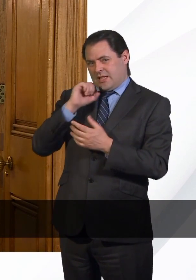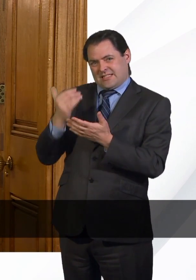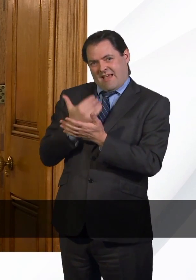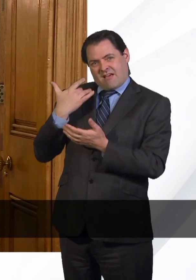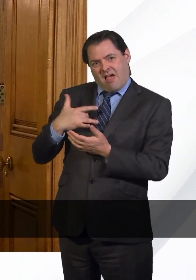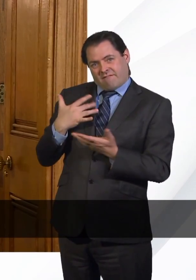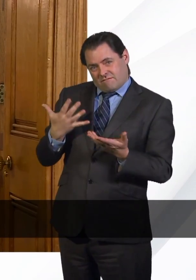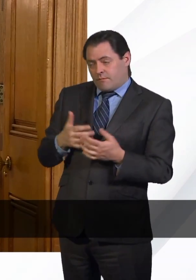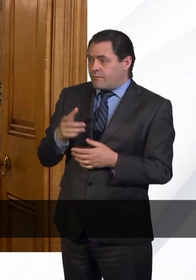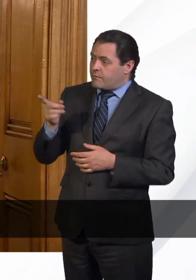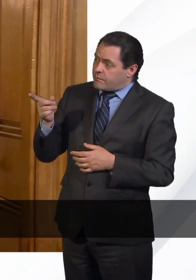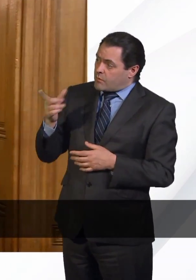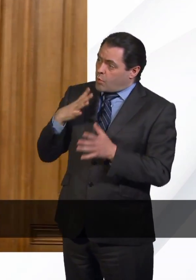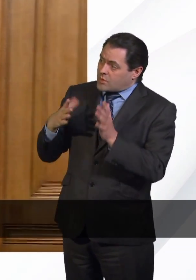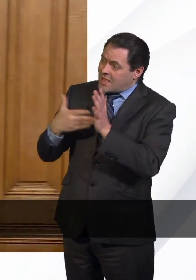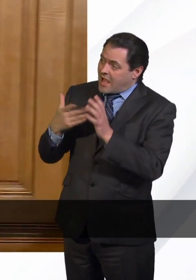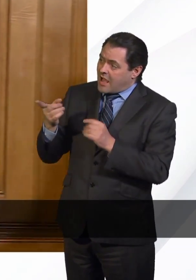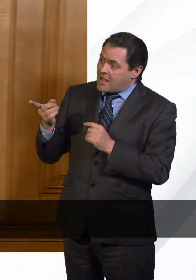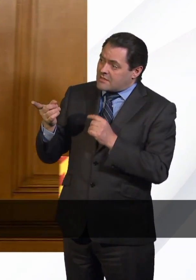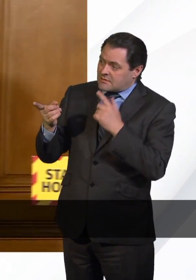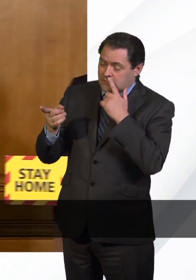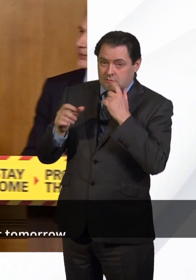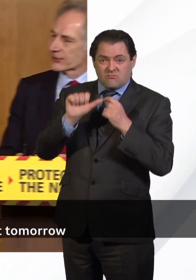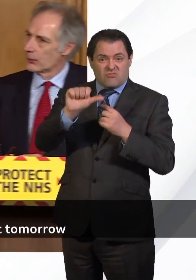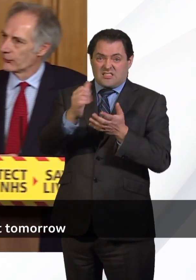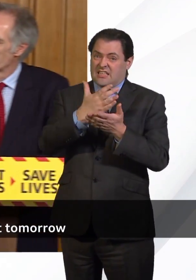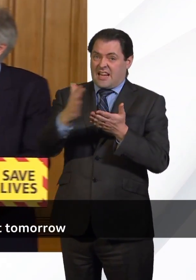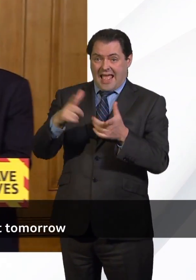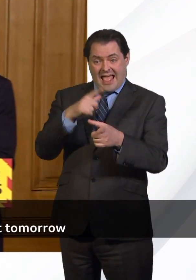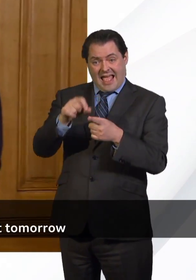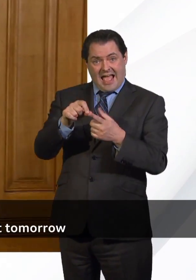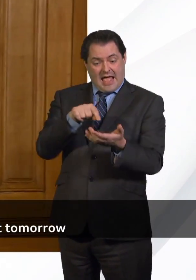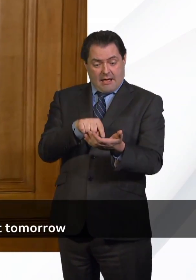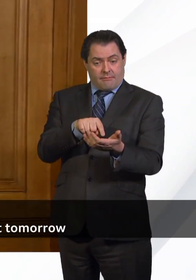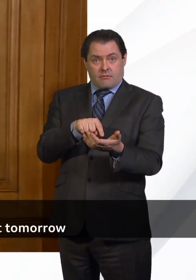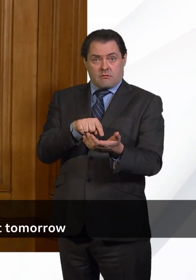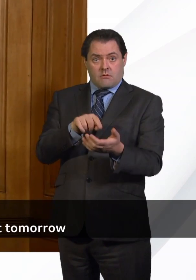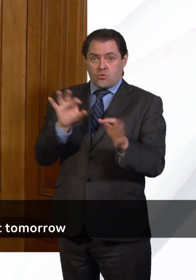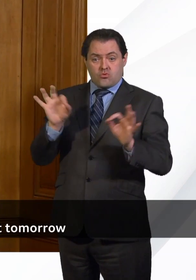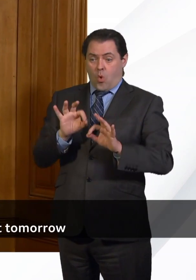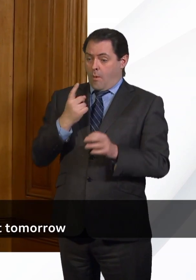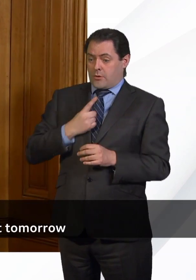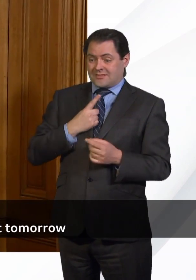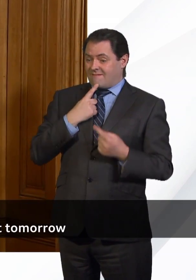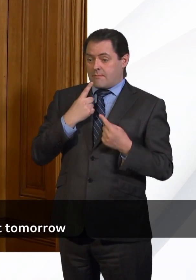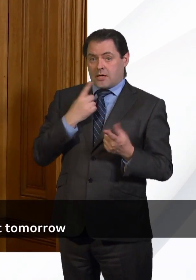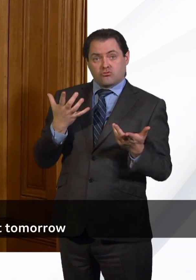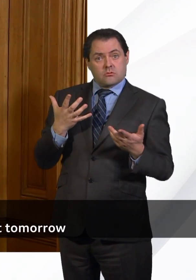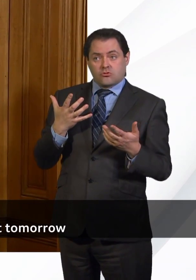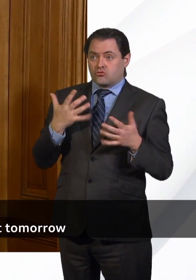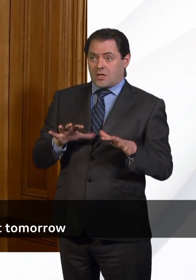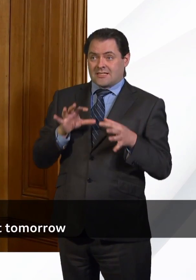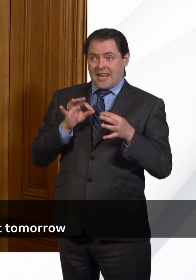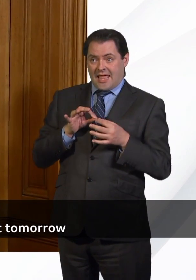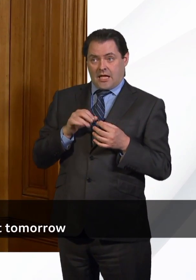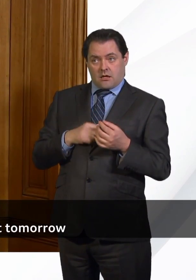got anything to add on that. Exactly right, Secretary. But just to be absolutely clear, the app itself doesn't hold any personal information. It just has information